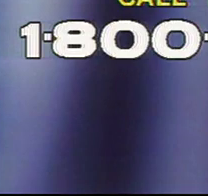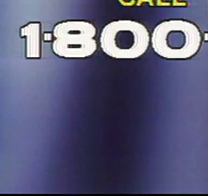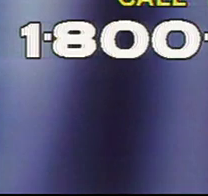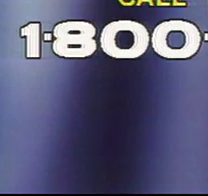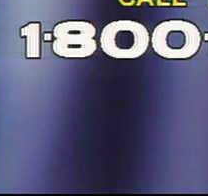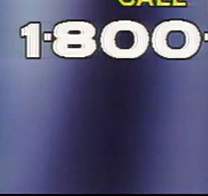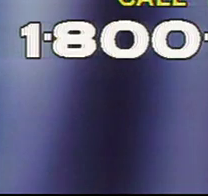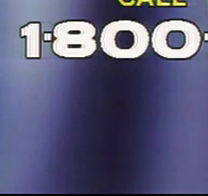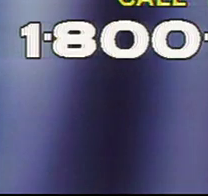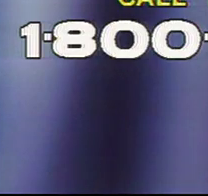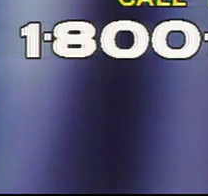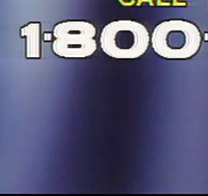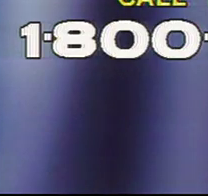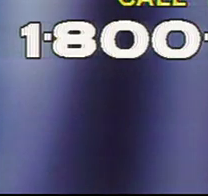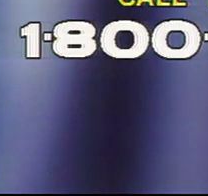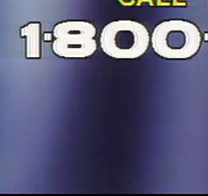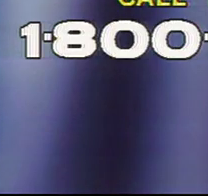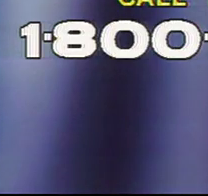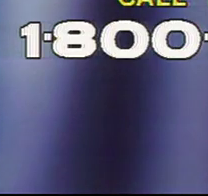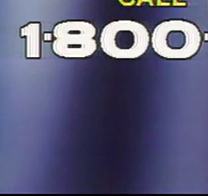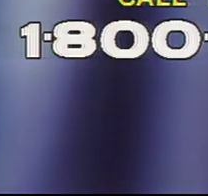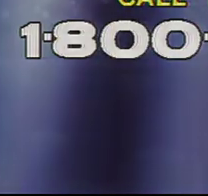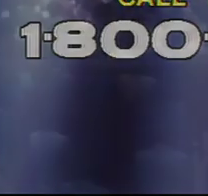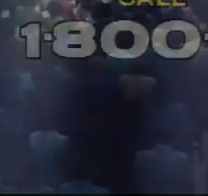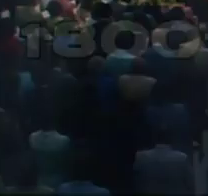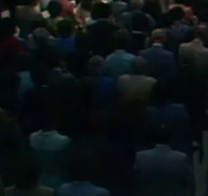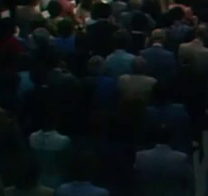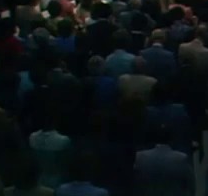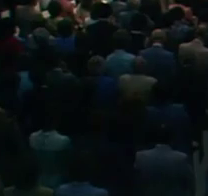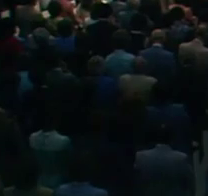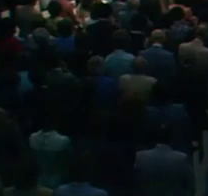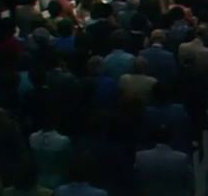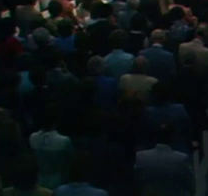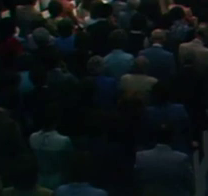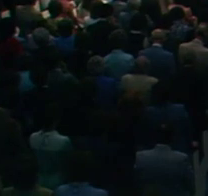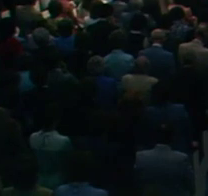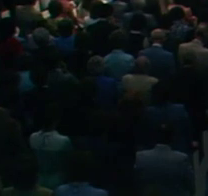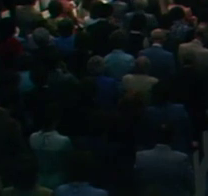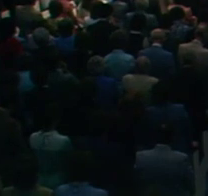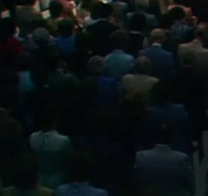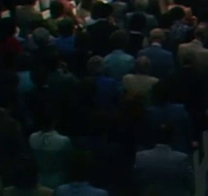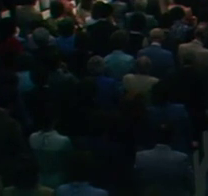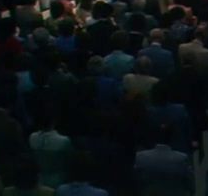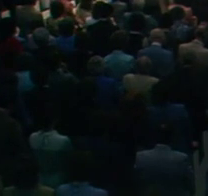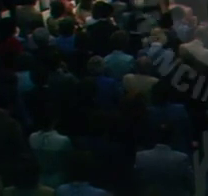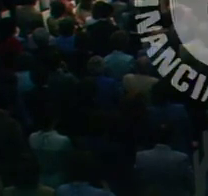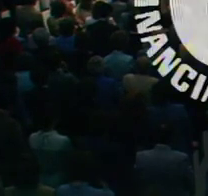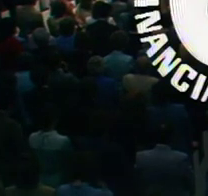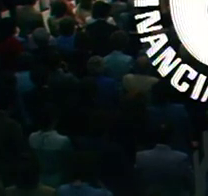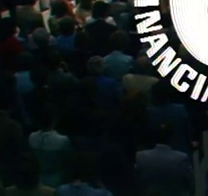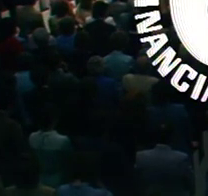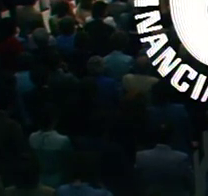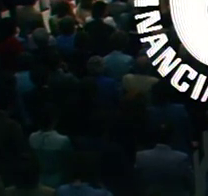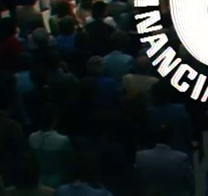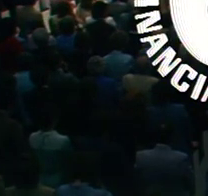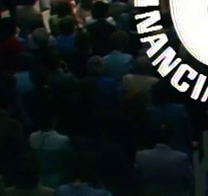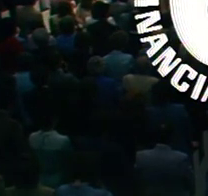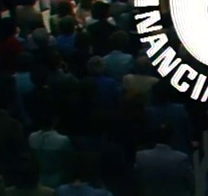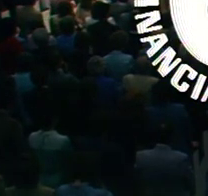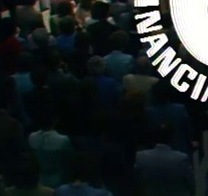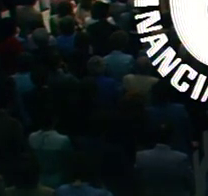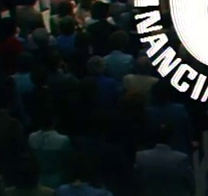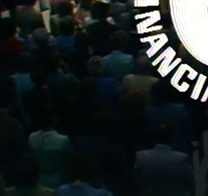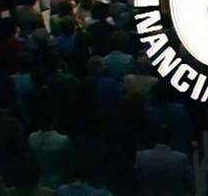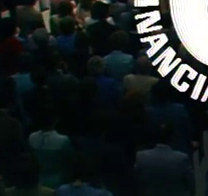1-800-446-5000. Now, this is John Corrigan, inviting you to join us next week for another telecast of the Old Time